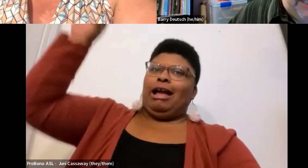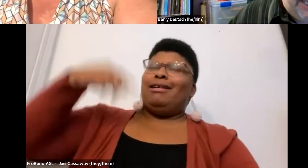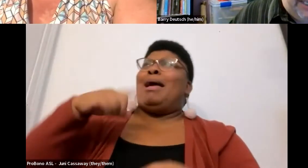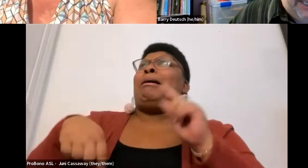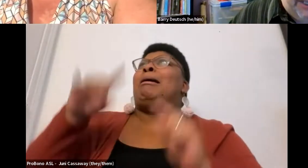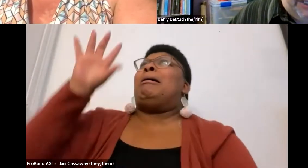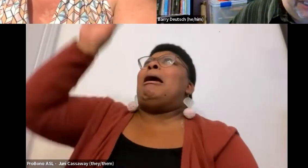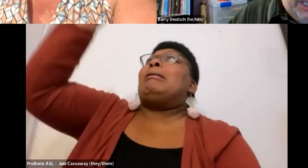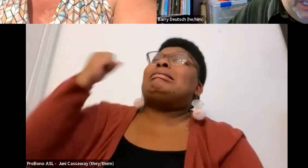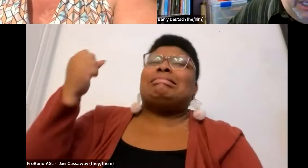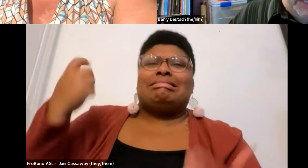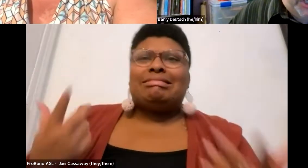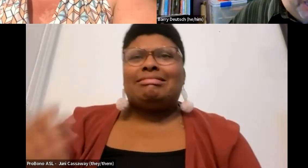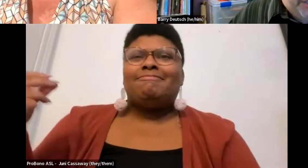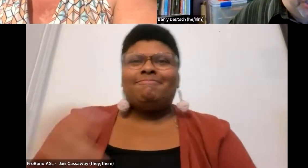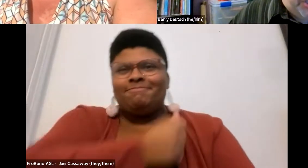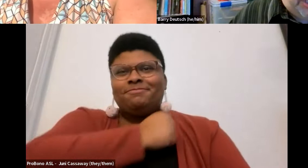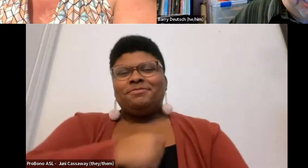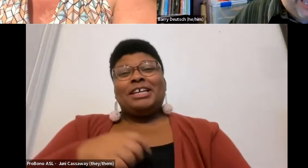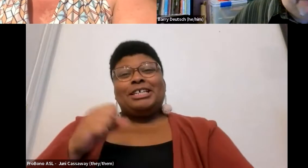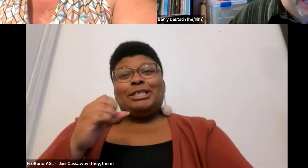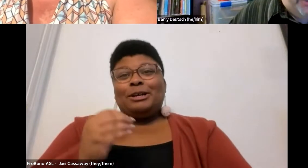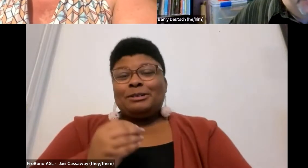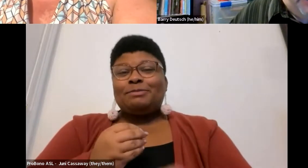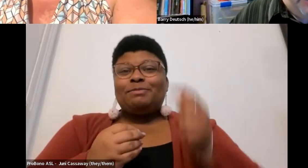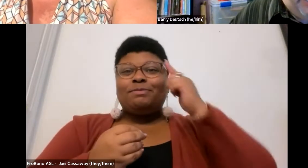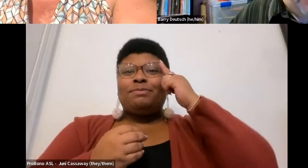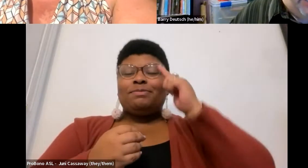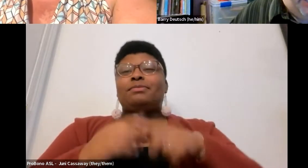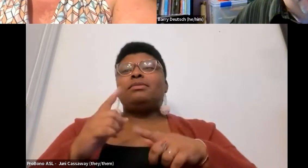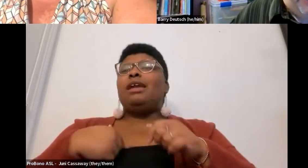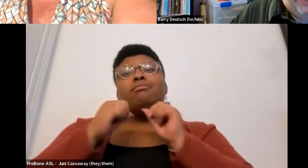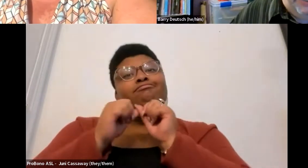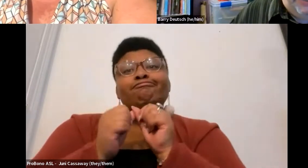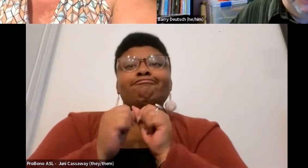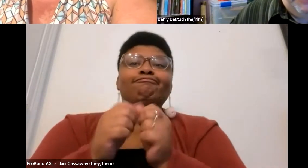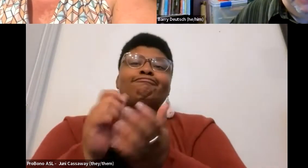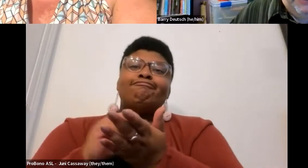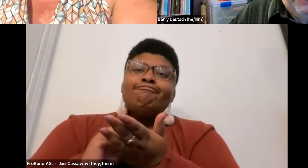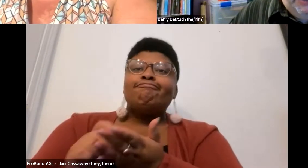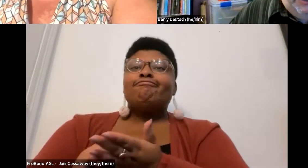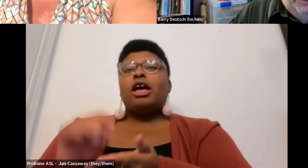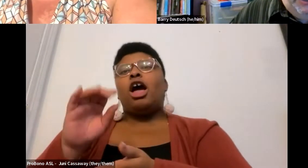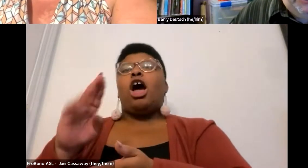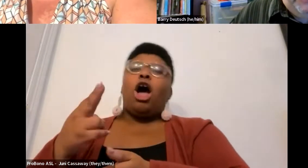Let's see. And so I just kept on doing it as a hobby, and